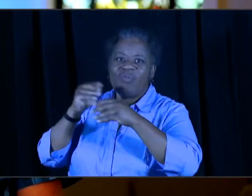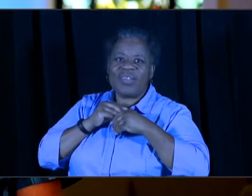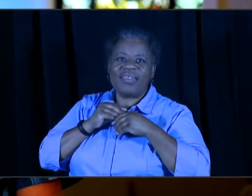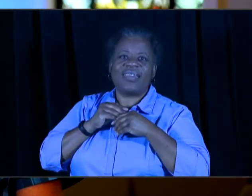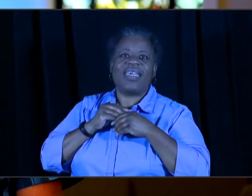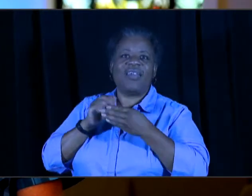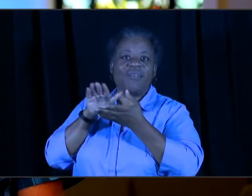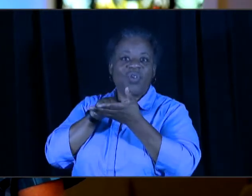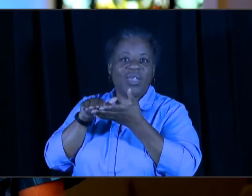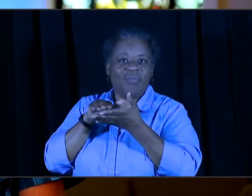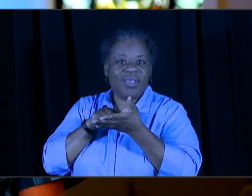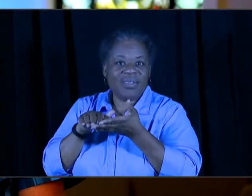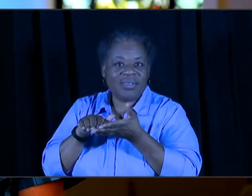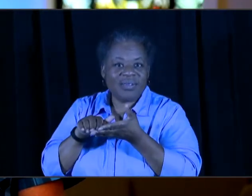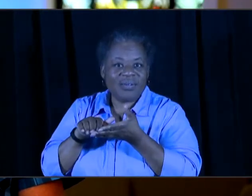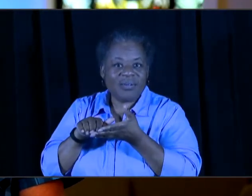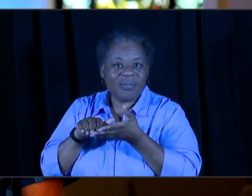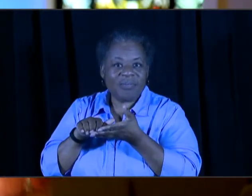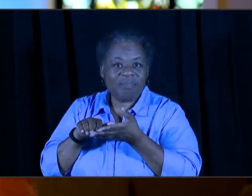forgiveness?